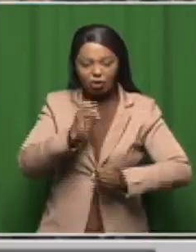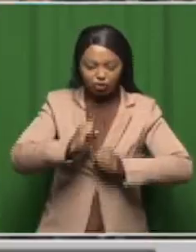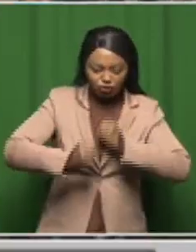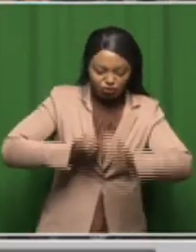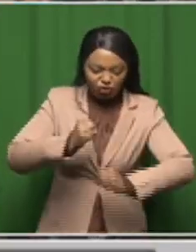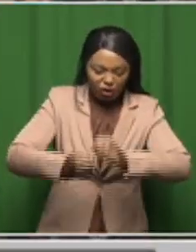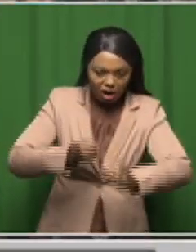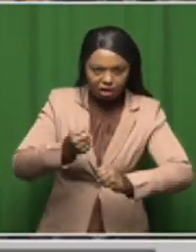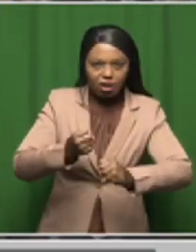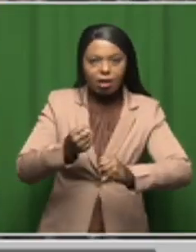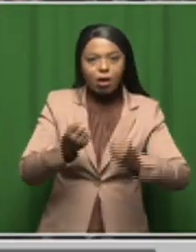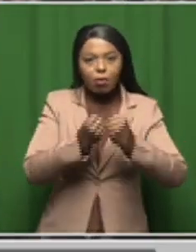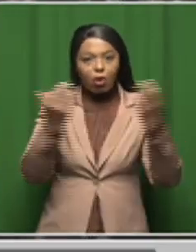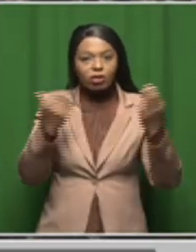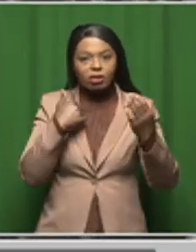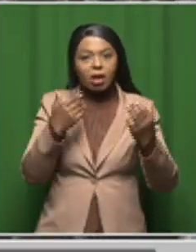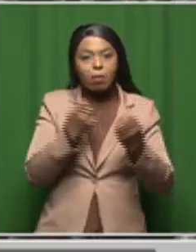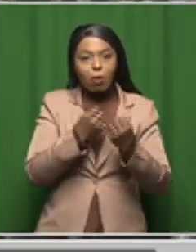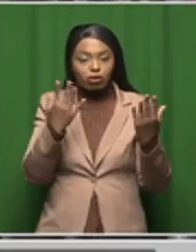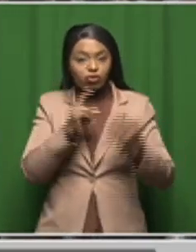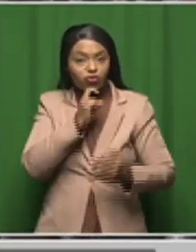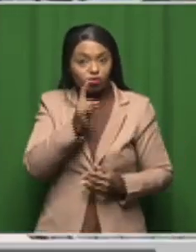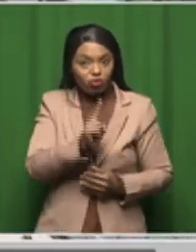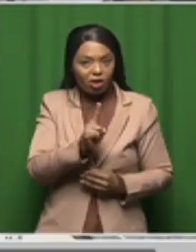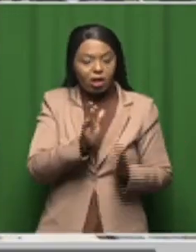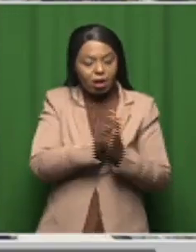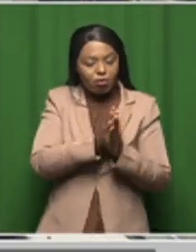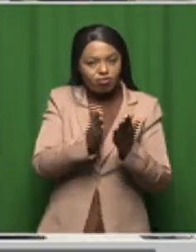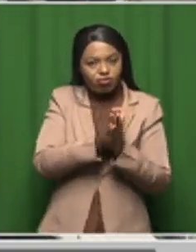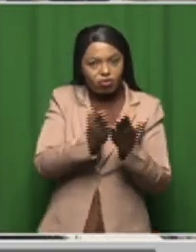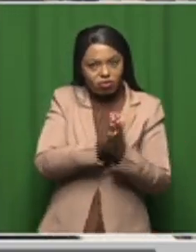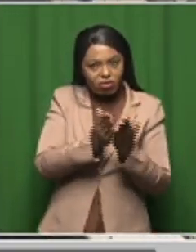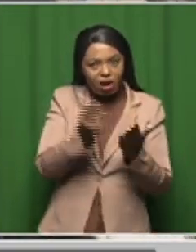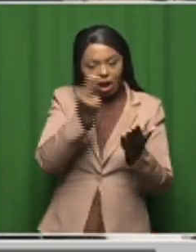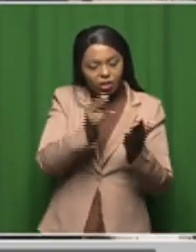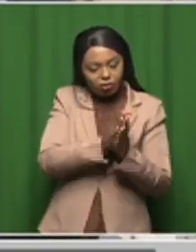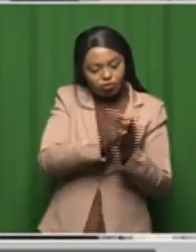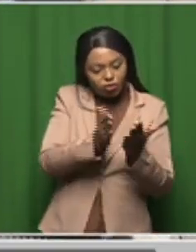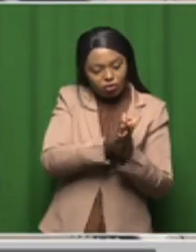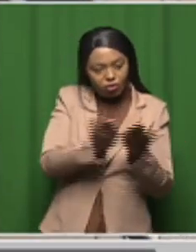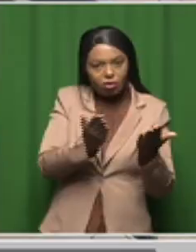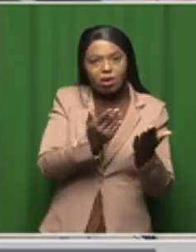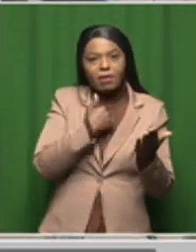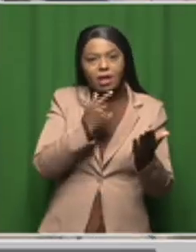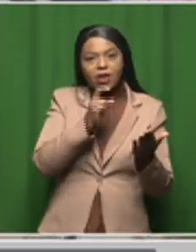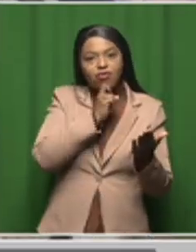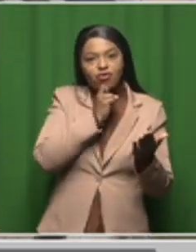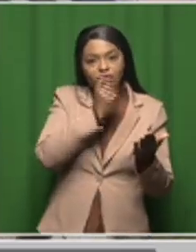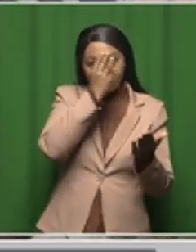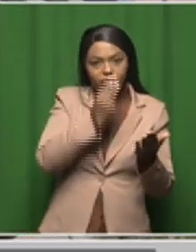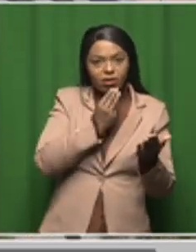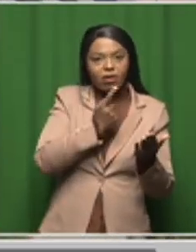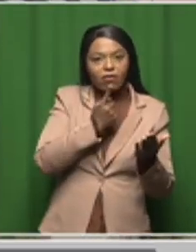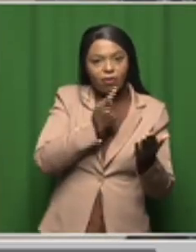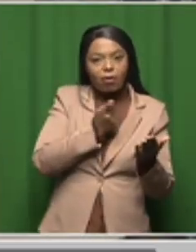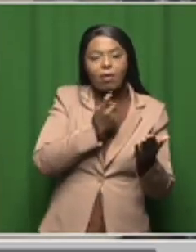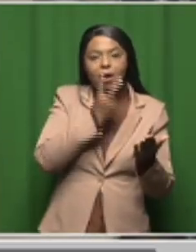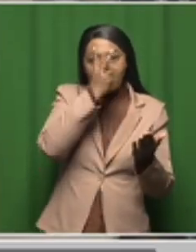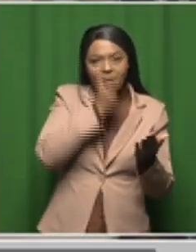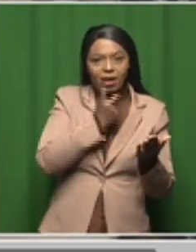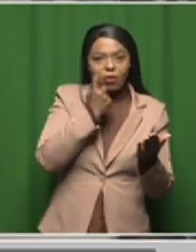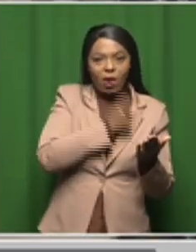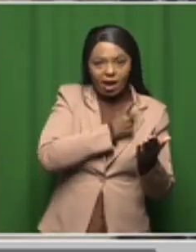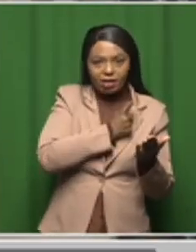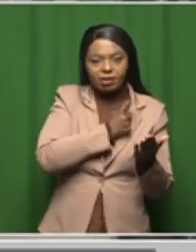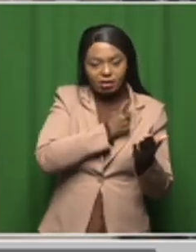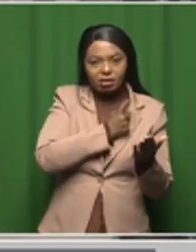lot, artist books. So I made etchings in black and white from the Afropix Collective